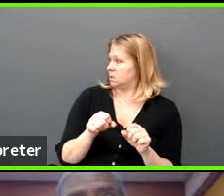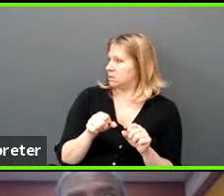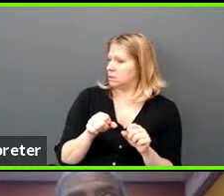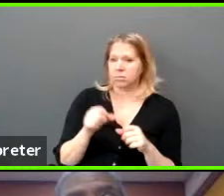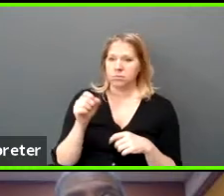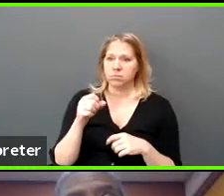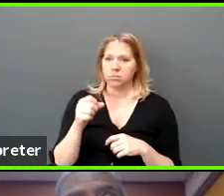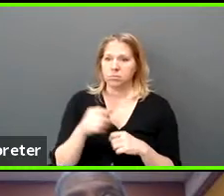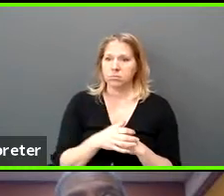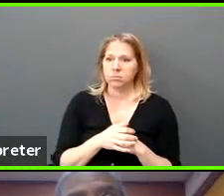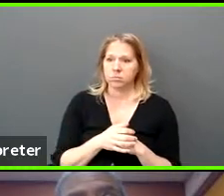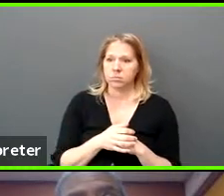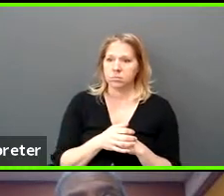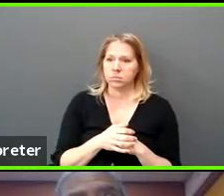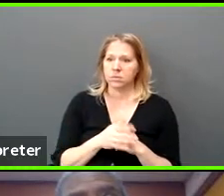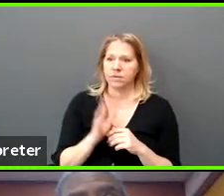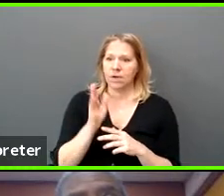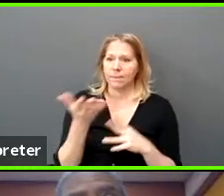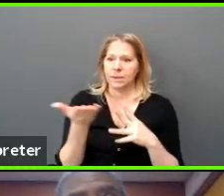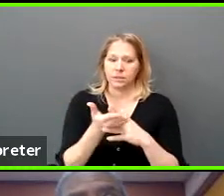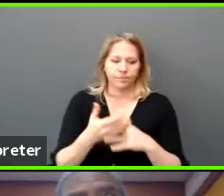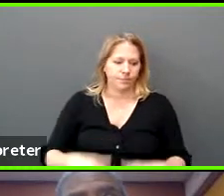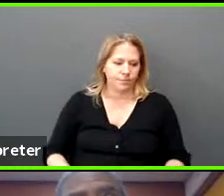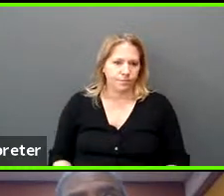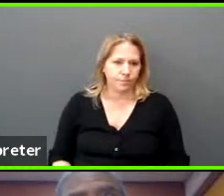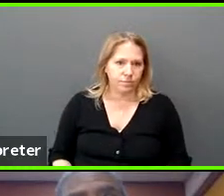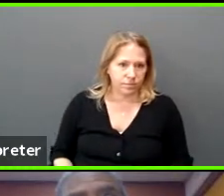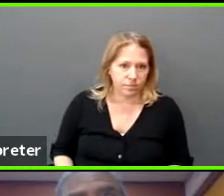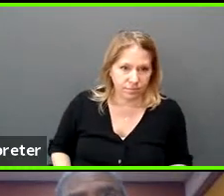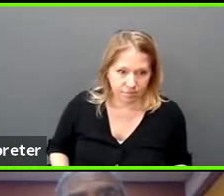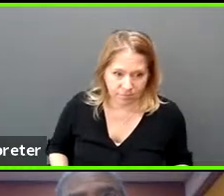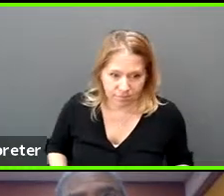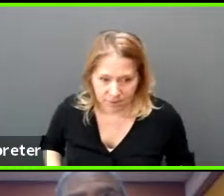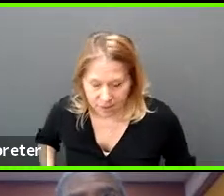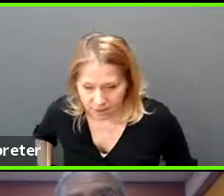no reason why. Yeah, only take 5 minutes in case we need to use the restroom.